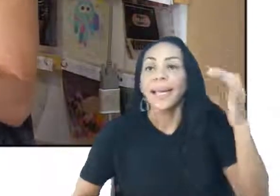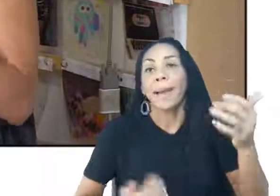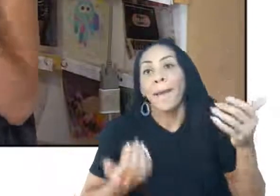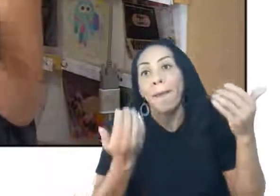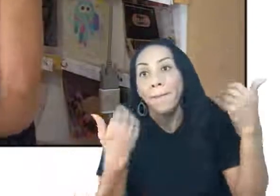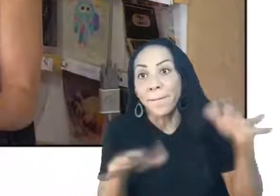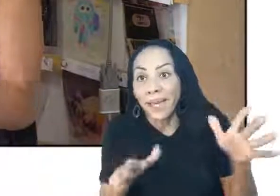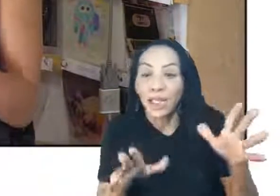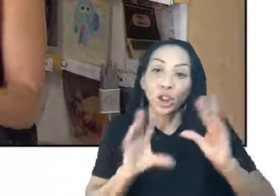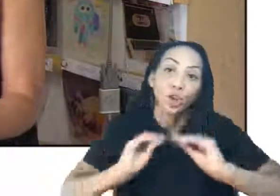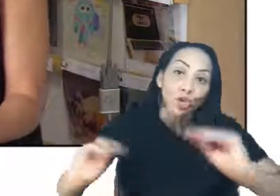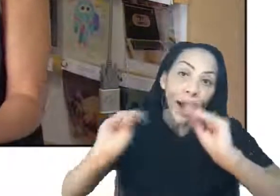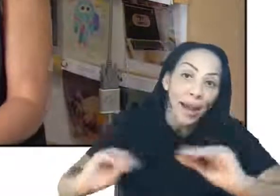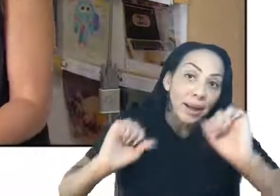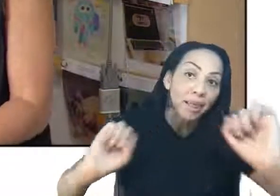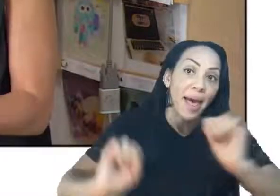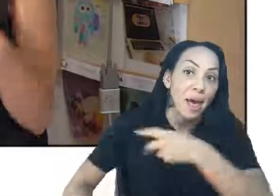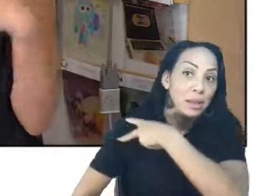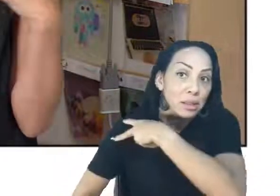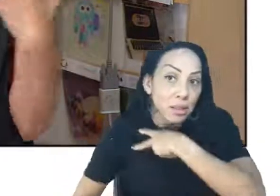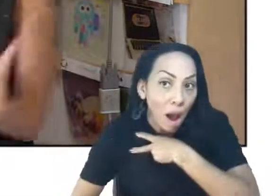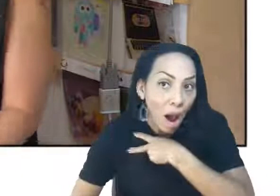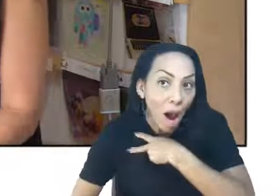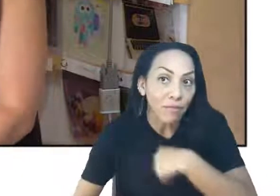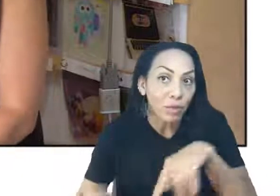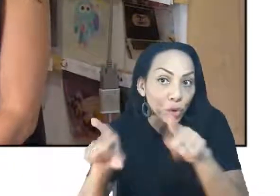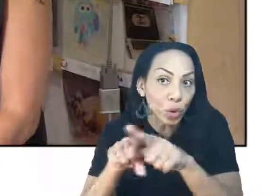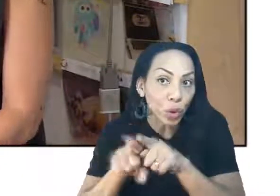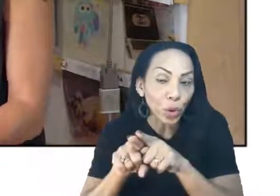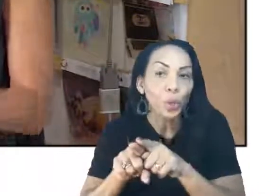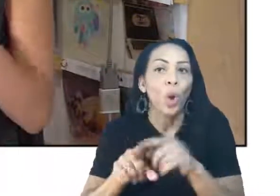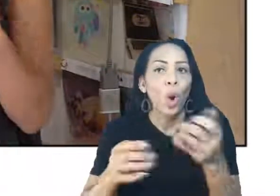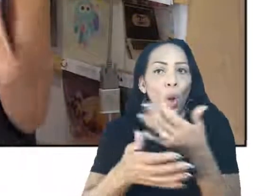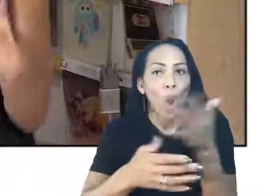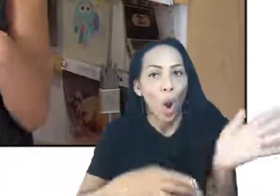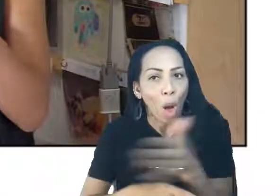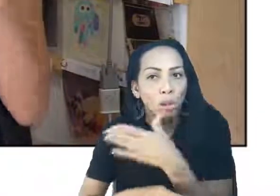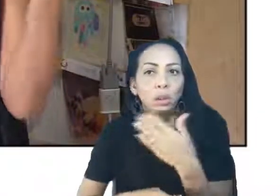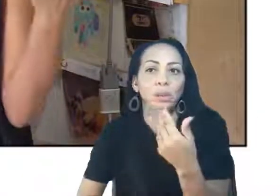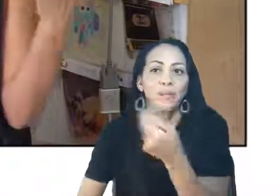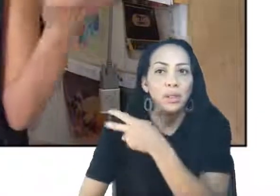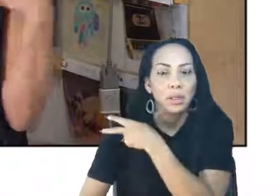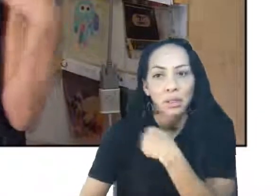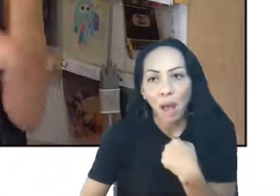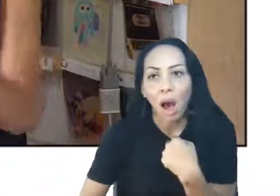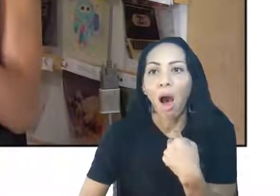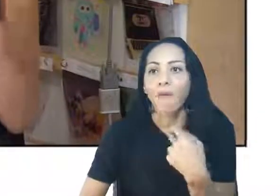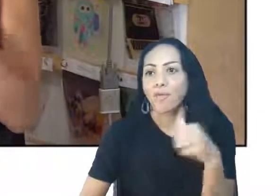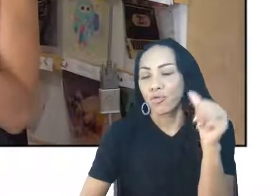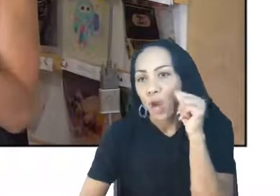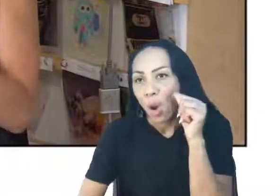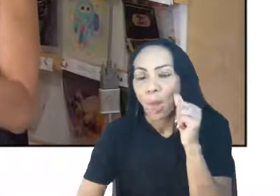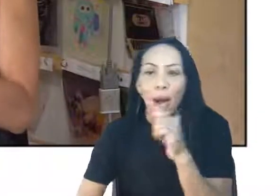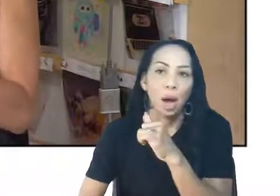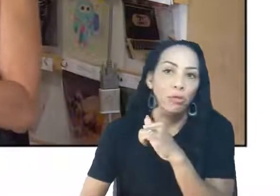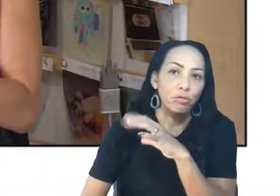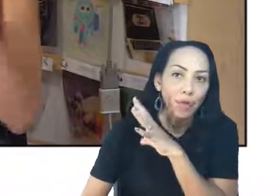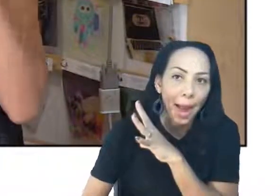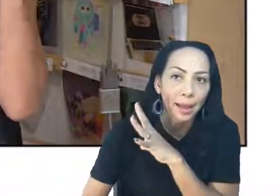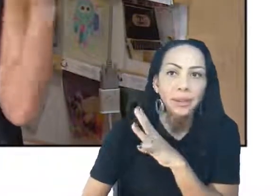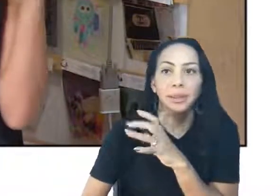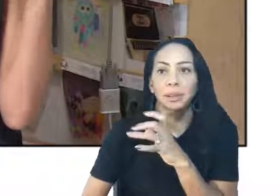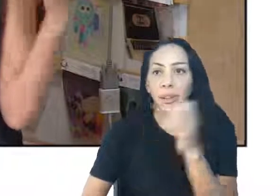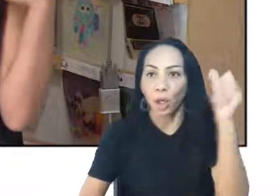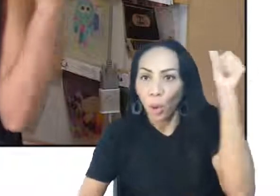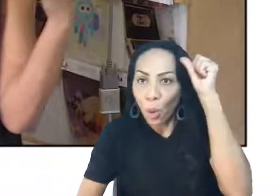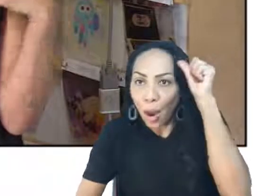at Arnolfini knows how to talk about rest, and they know why they're doing it. When I've rested there and a member of the public has been concerned about me,